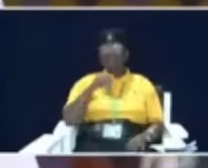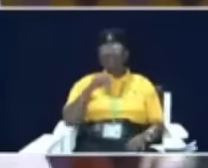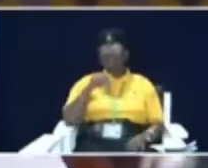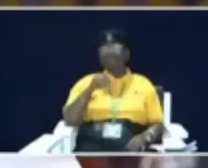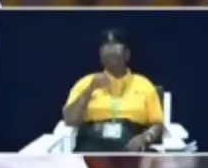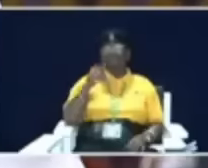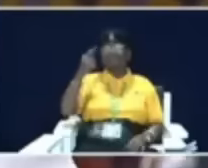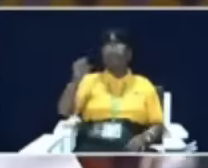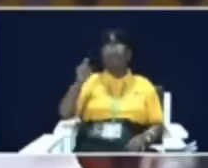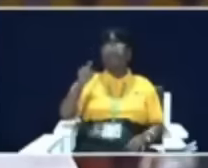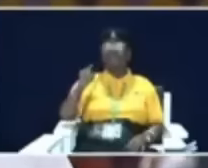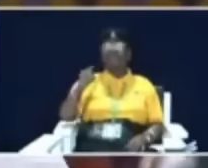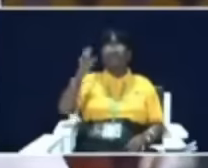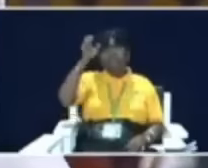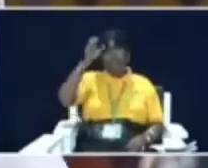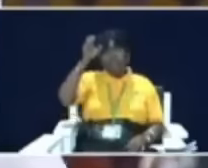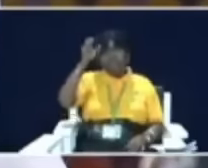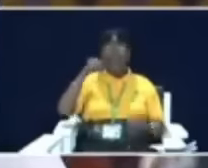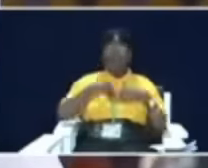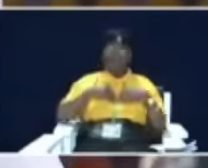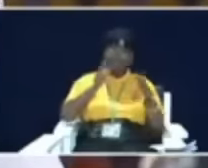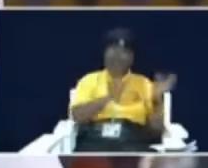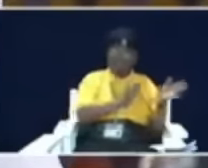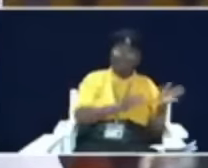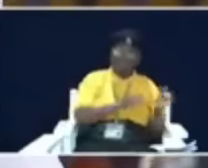The devil had arranged it that this boy,